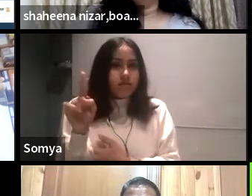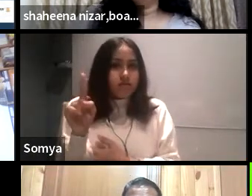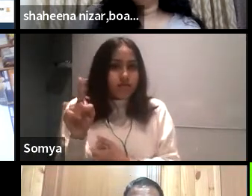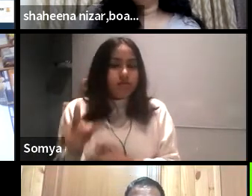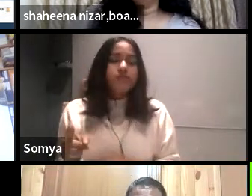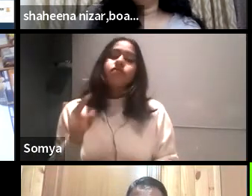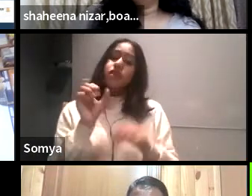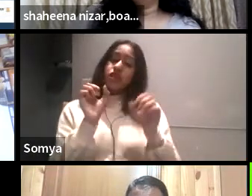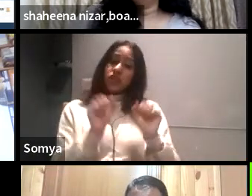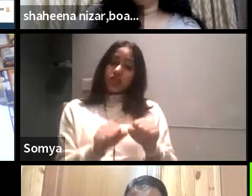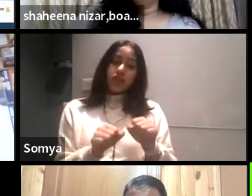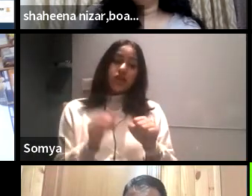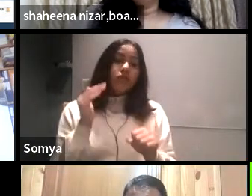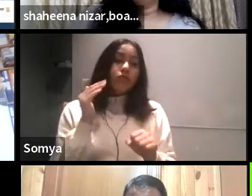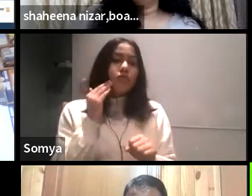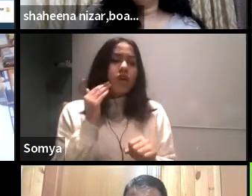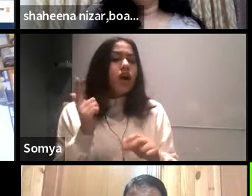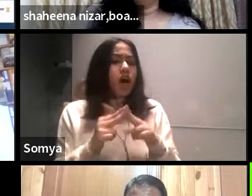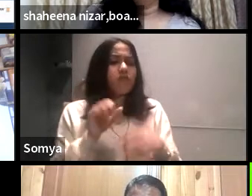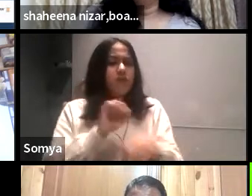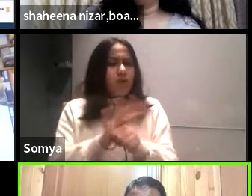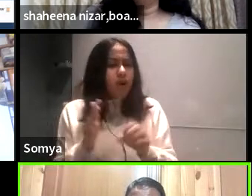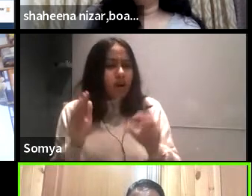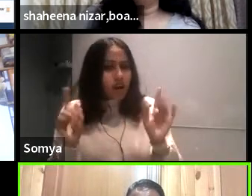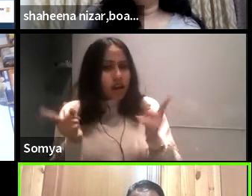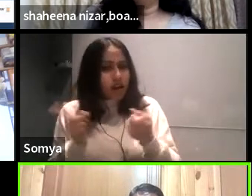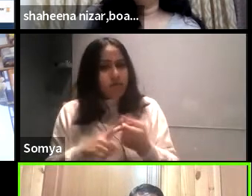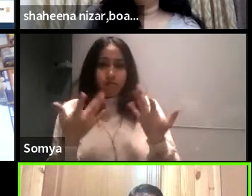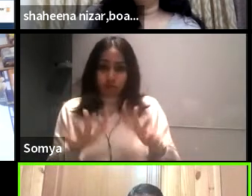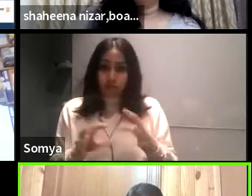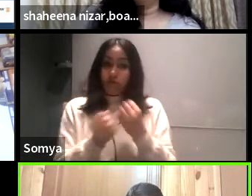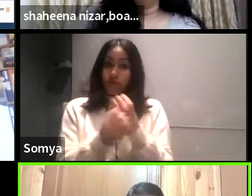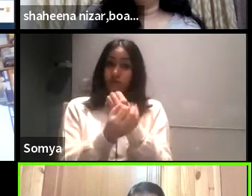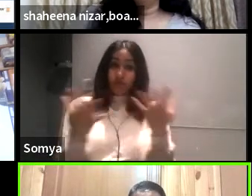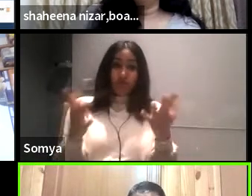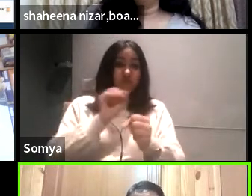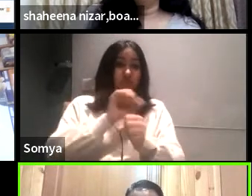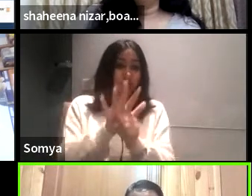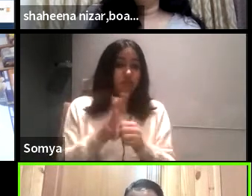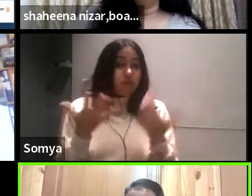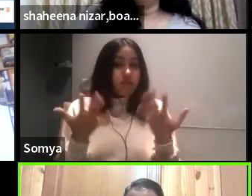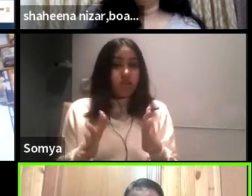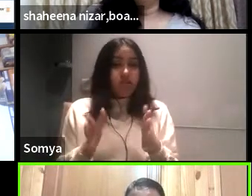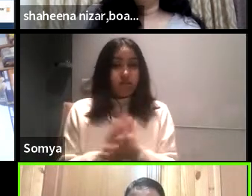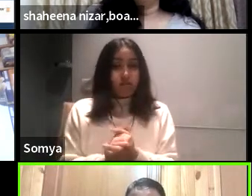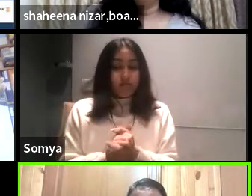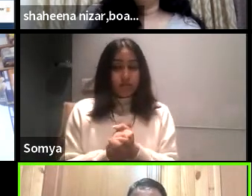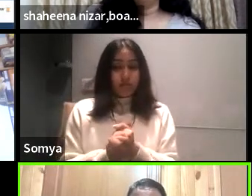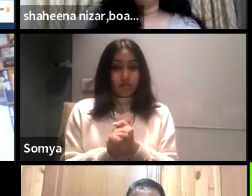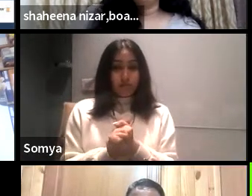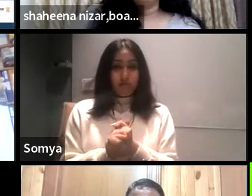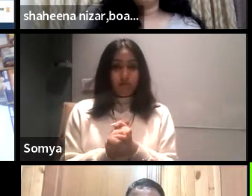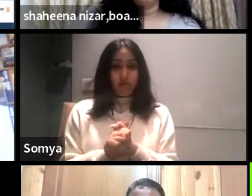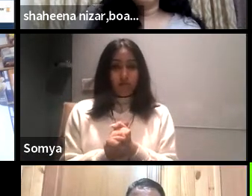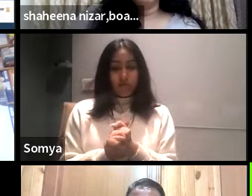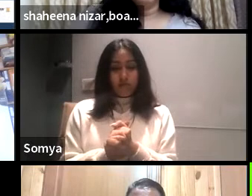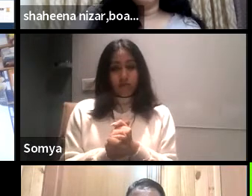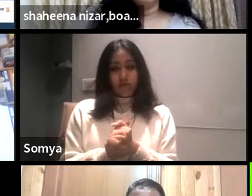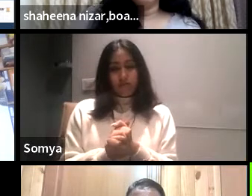when COVID happened and lockdown was there, and